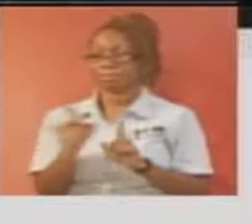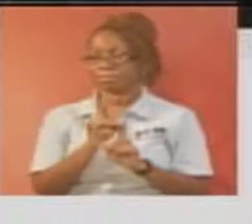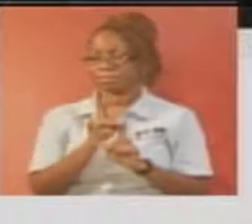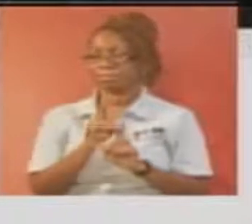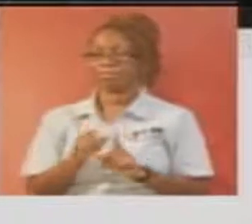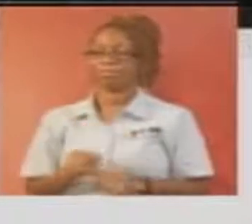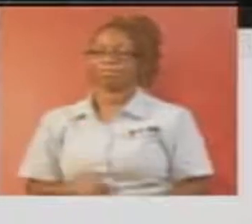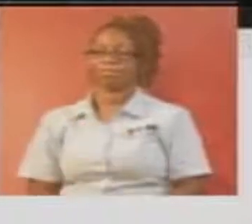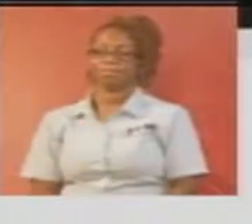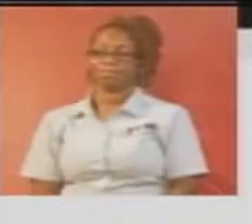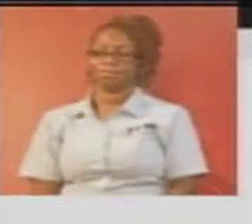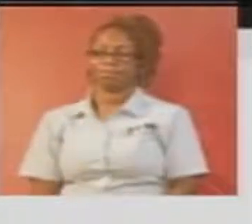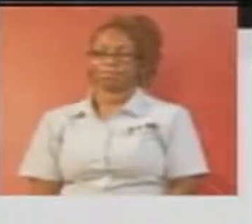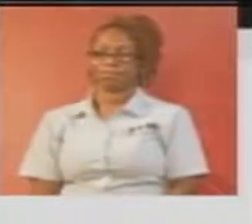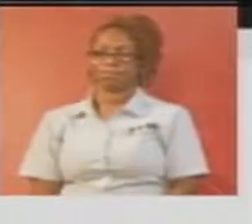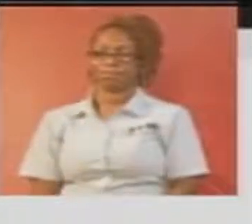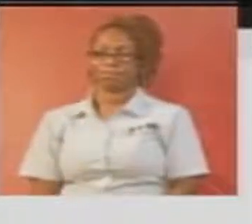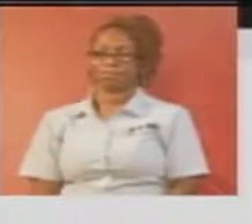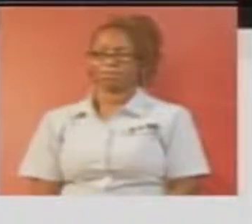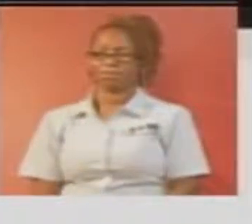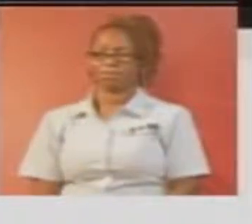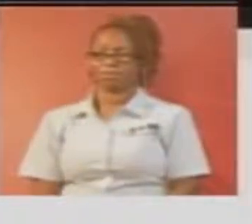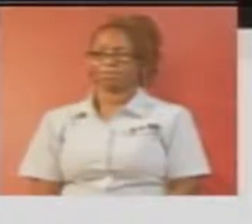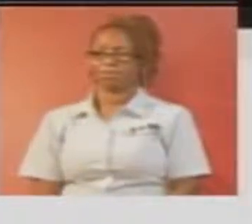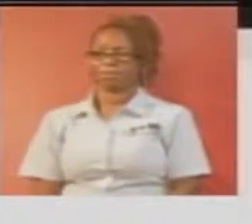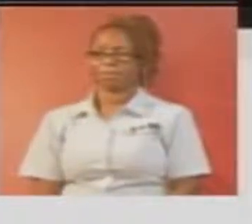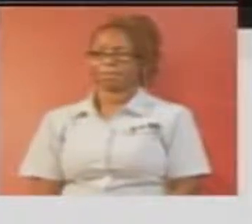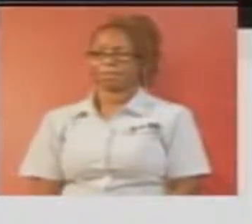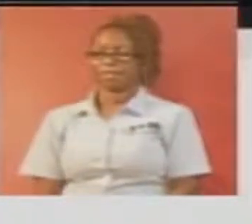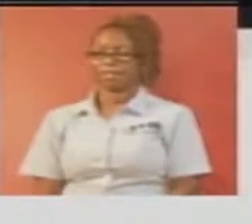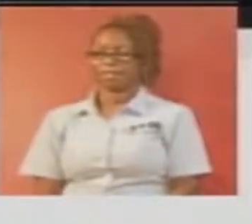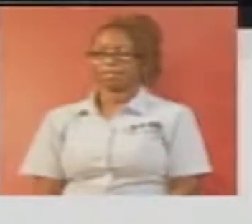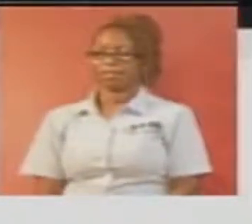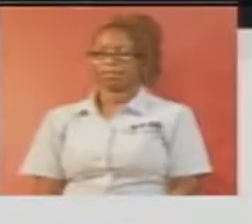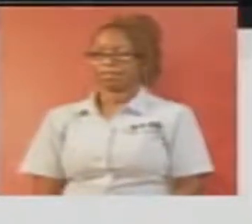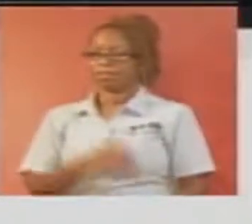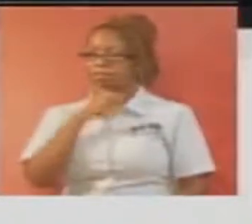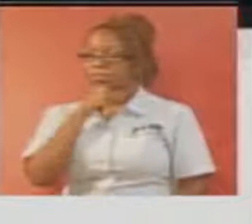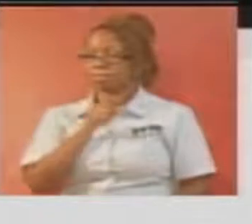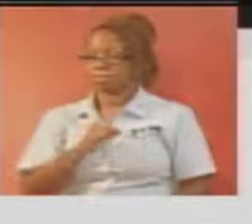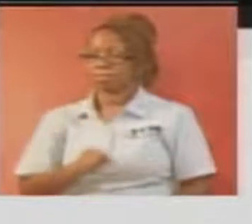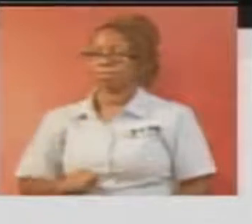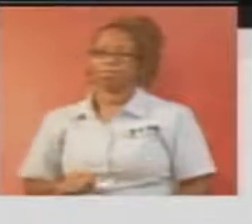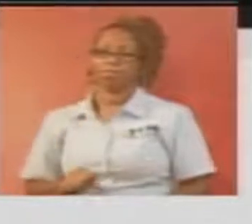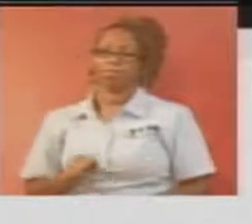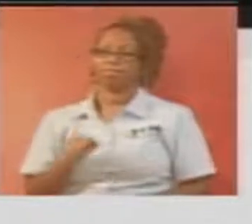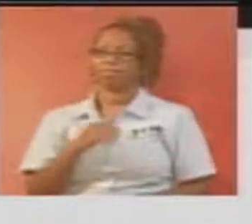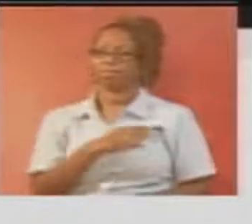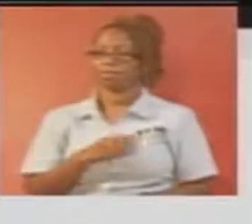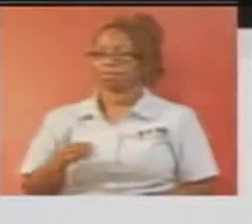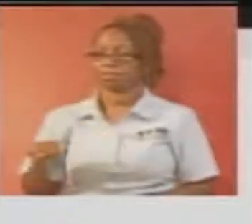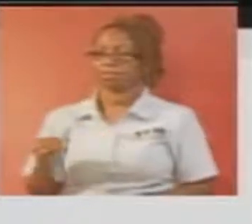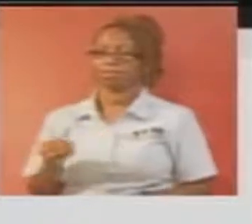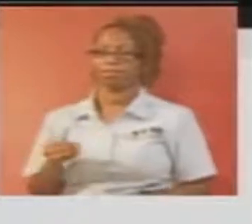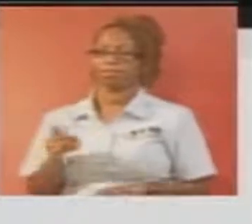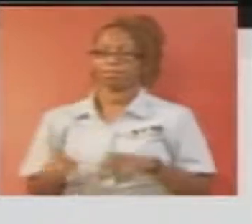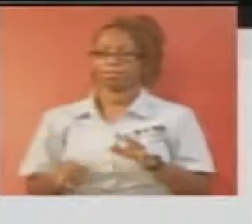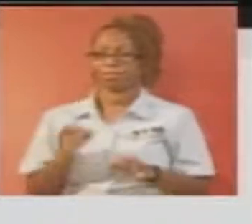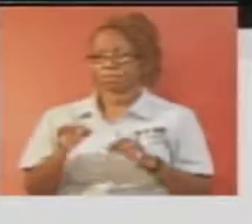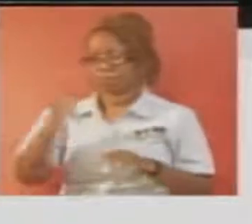The demographic characteristics, that is the age and sex and geographic distribution, are as follows. We do see that we have